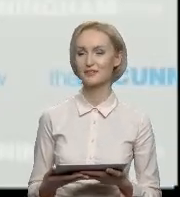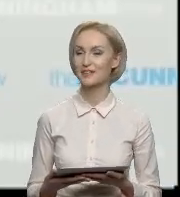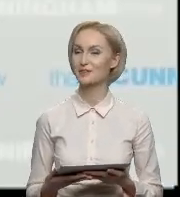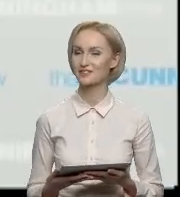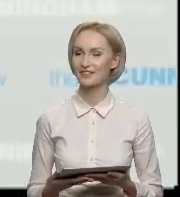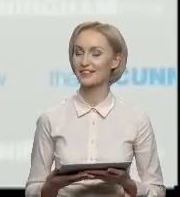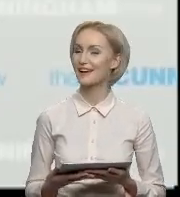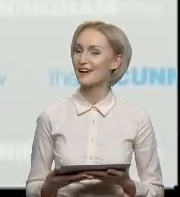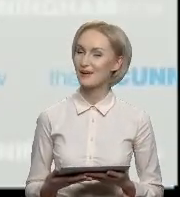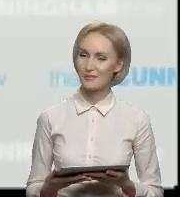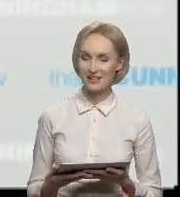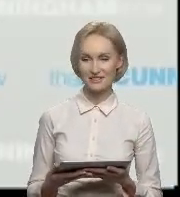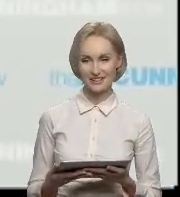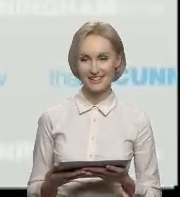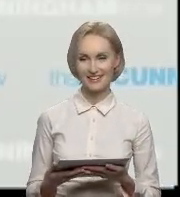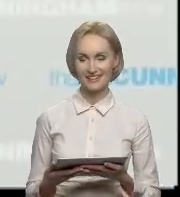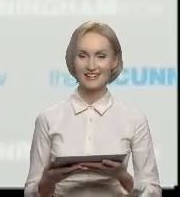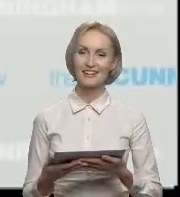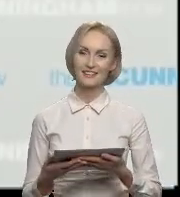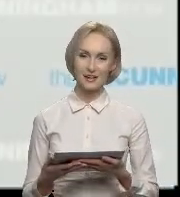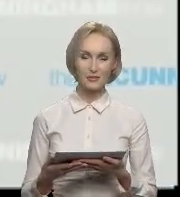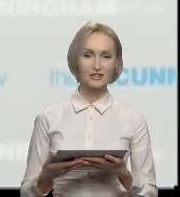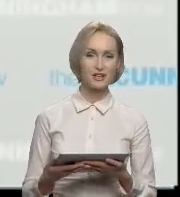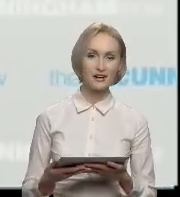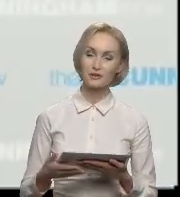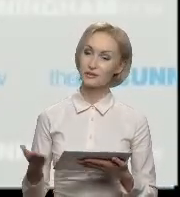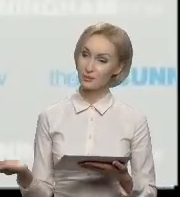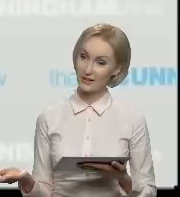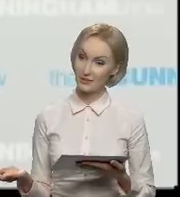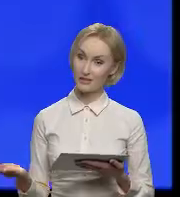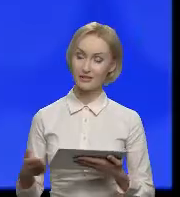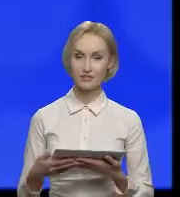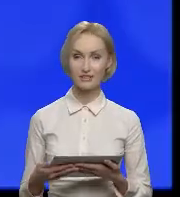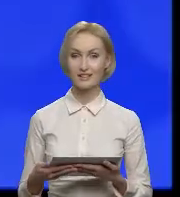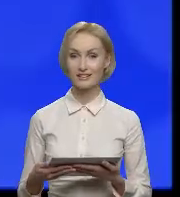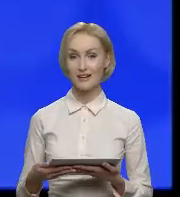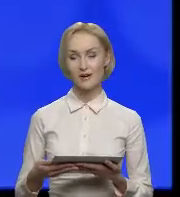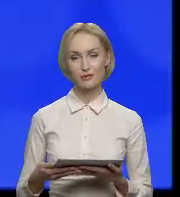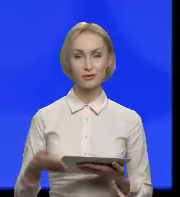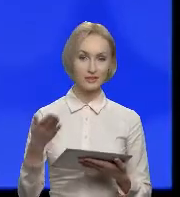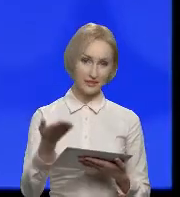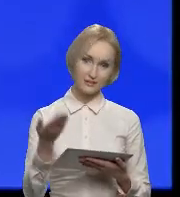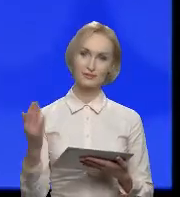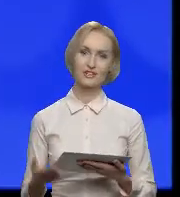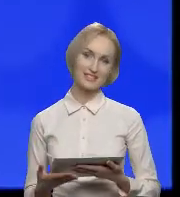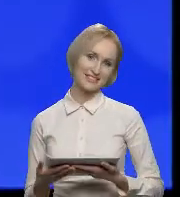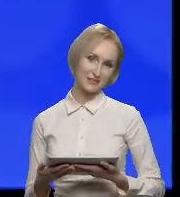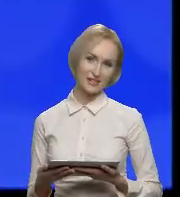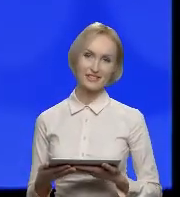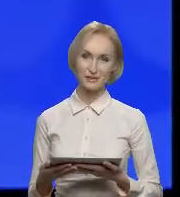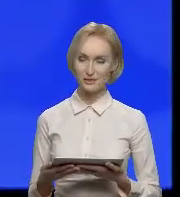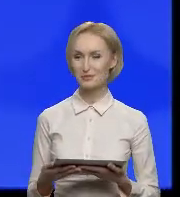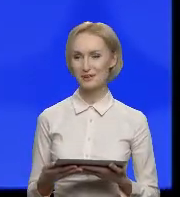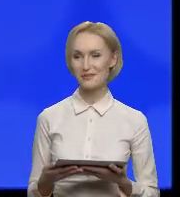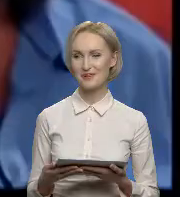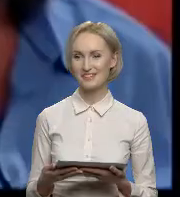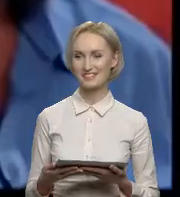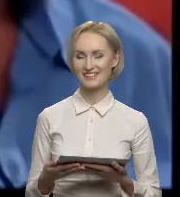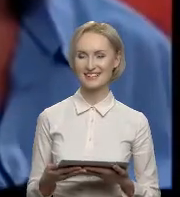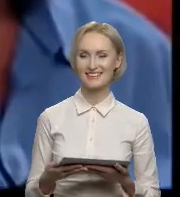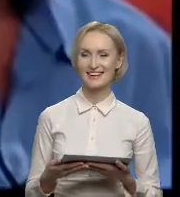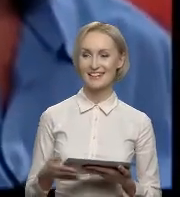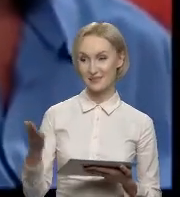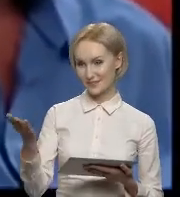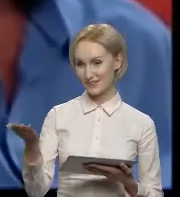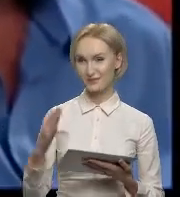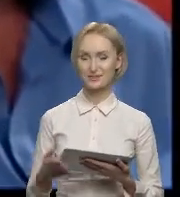the father? Let me do this. She don't know. She don't Nene, know. We are willing, at our cost, to determine